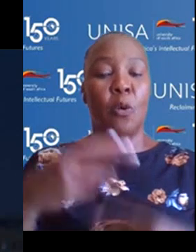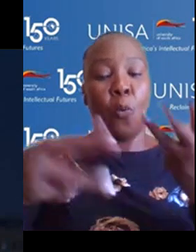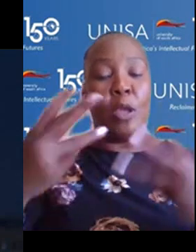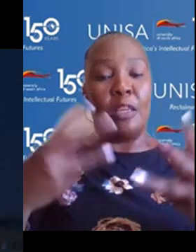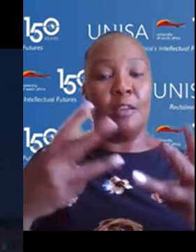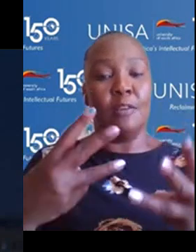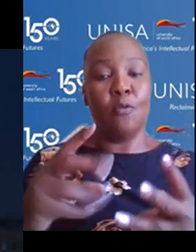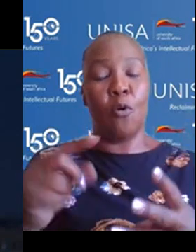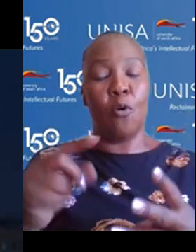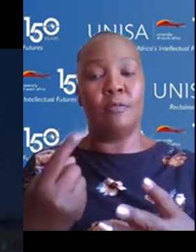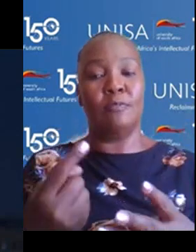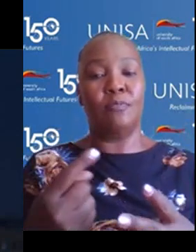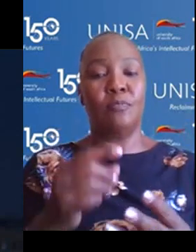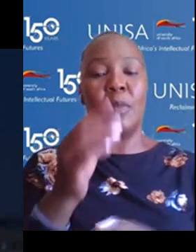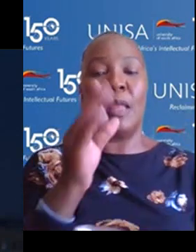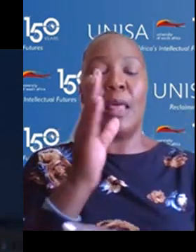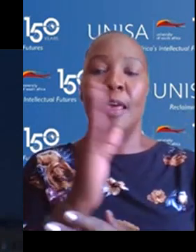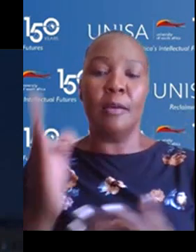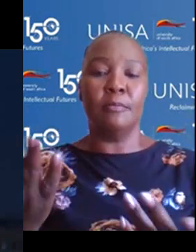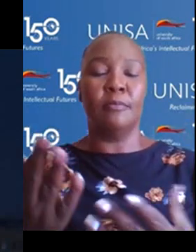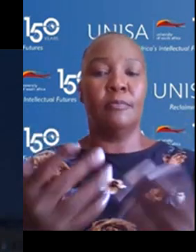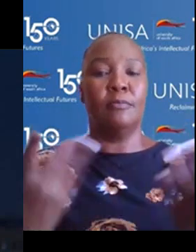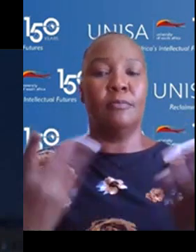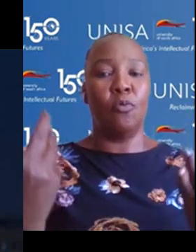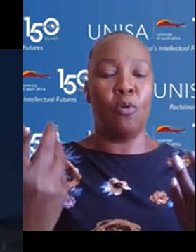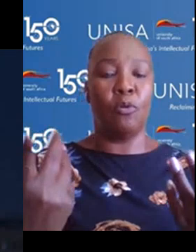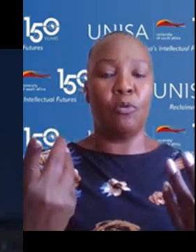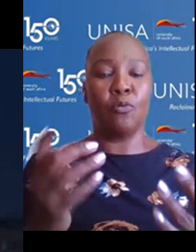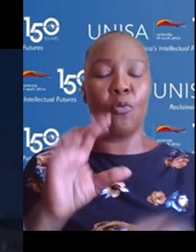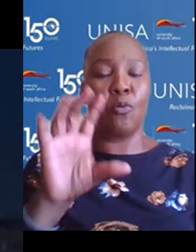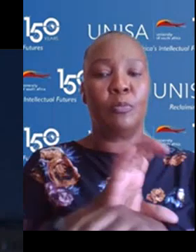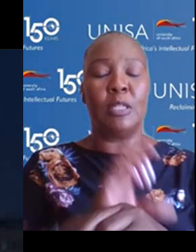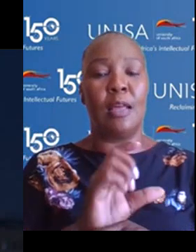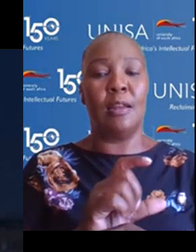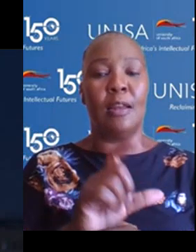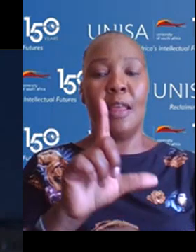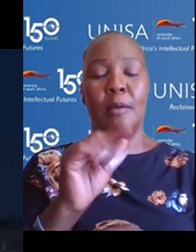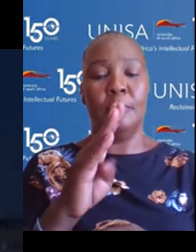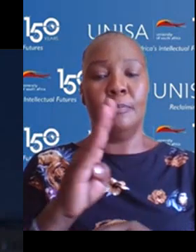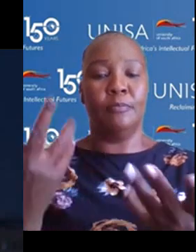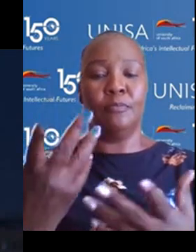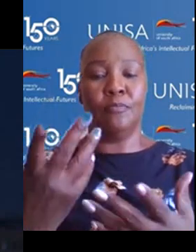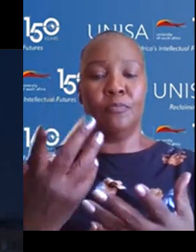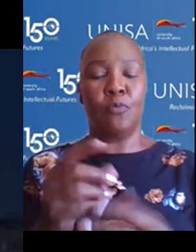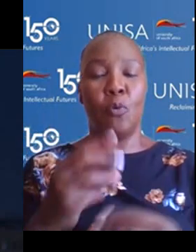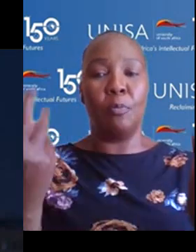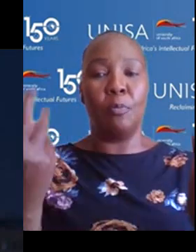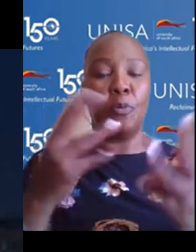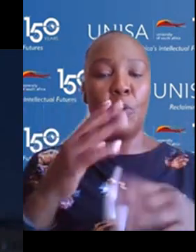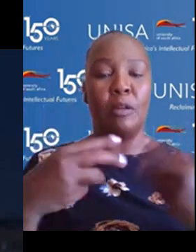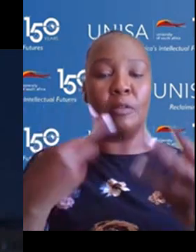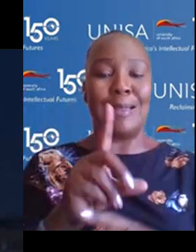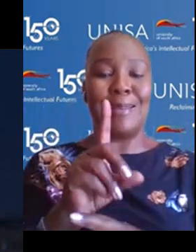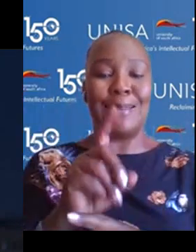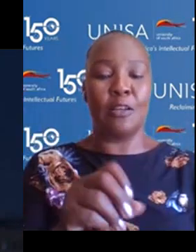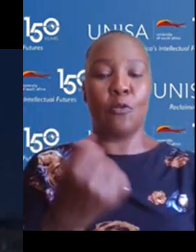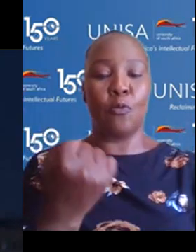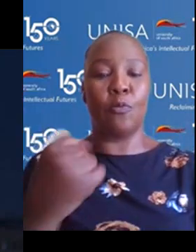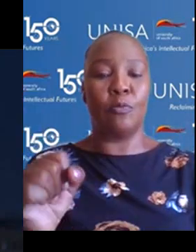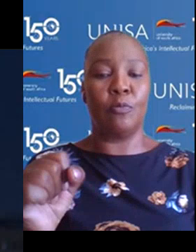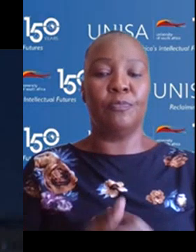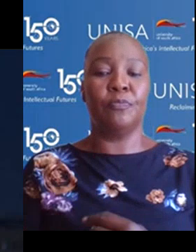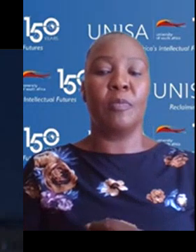a lab PC or at the library that other people are also using, then generally you will not click this button and select no. So here you